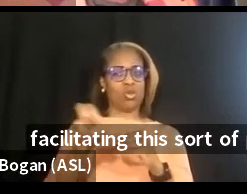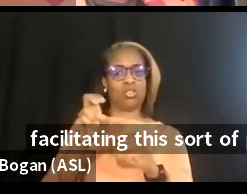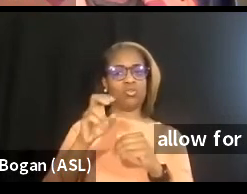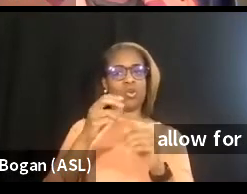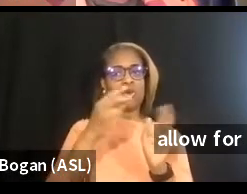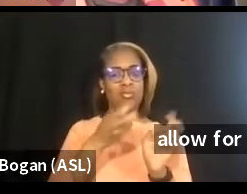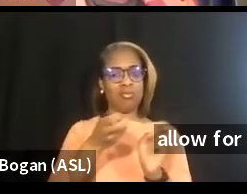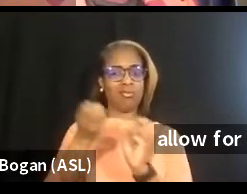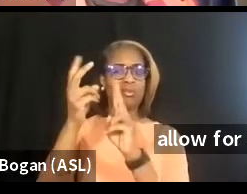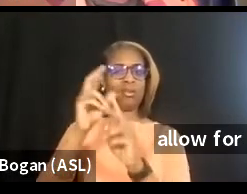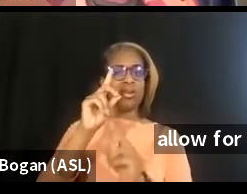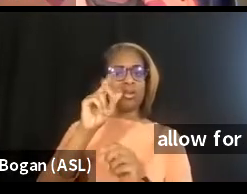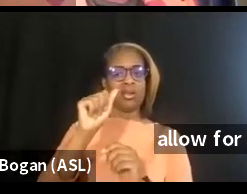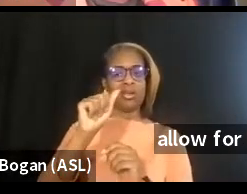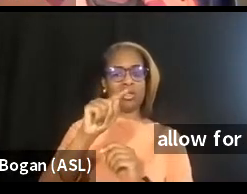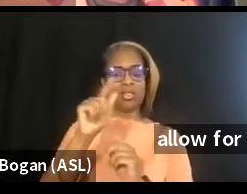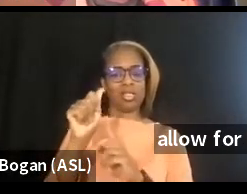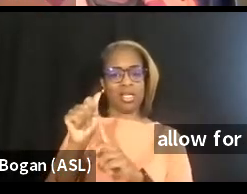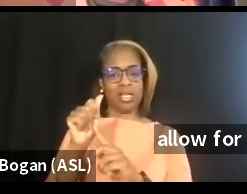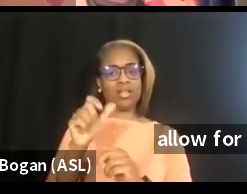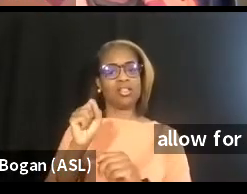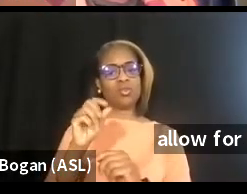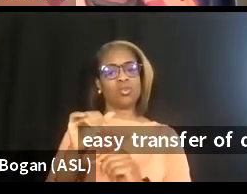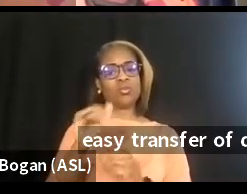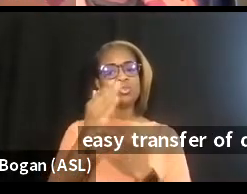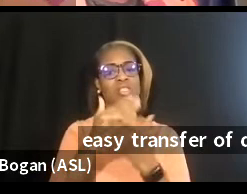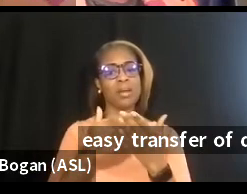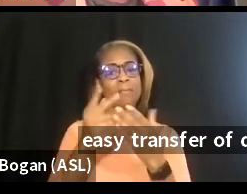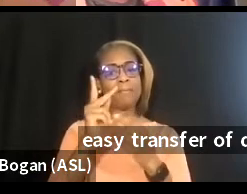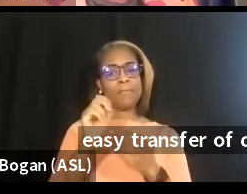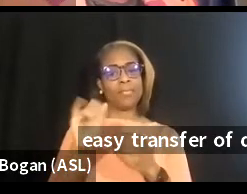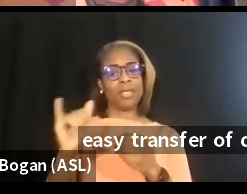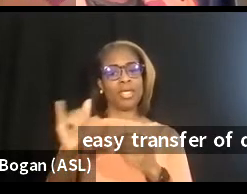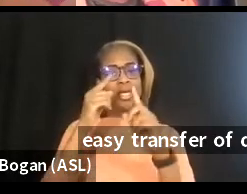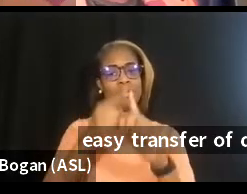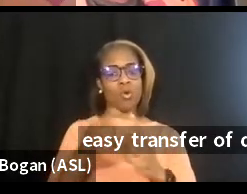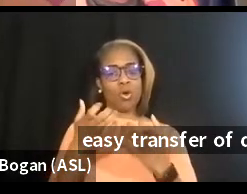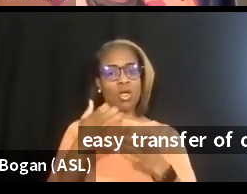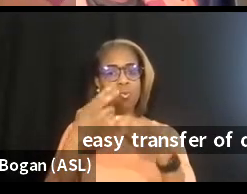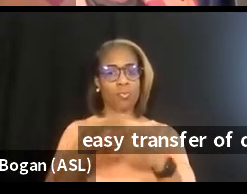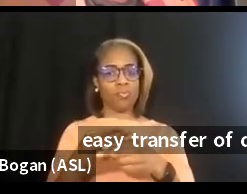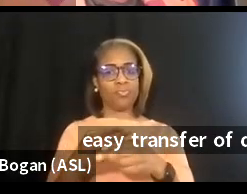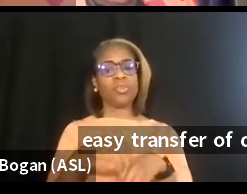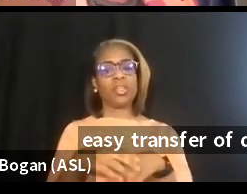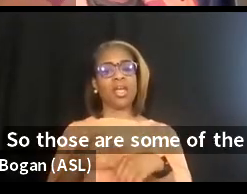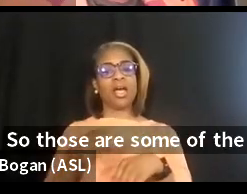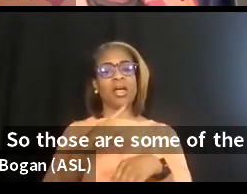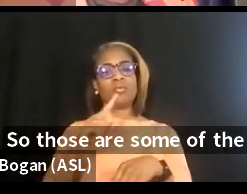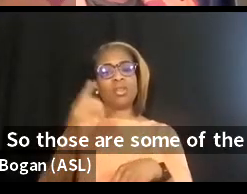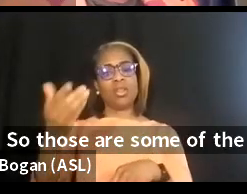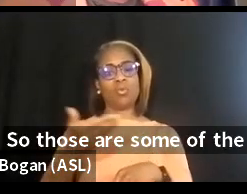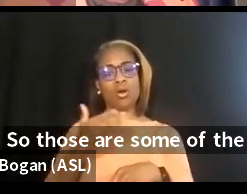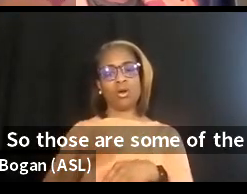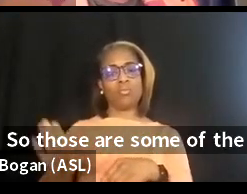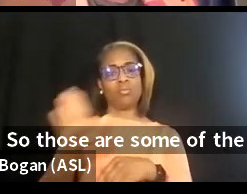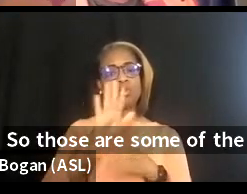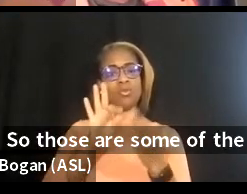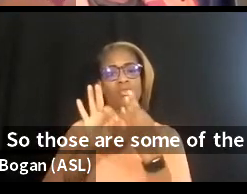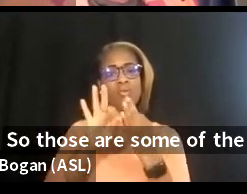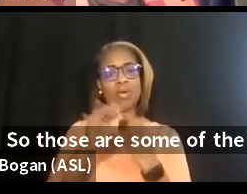data. So those are some of the key points I wanted to mention. Like I said, I really welcome your feedback and any questions you